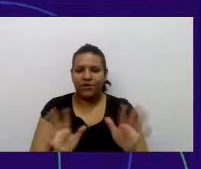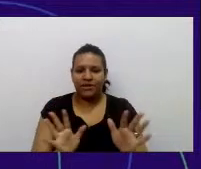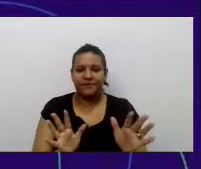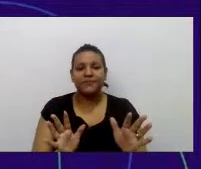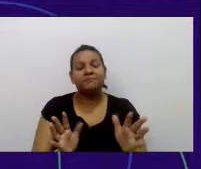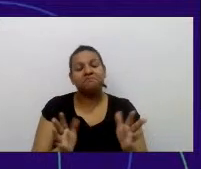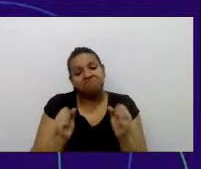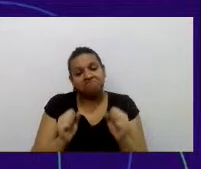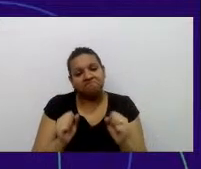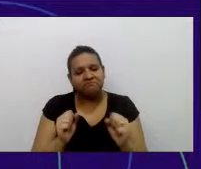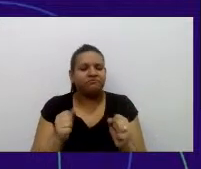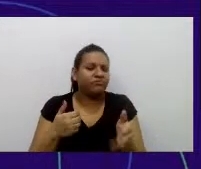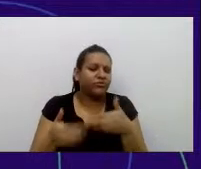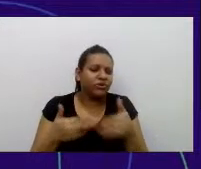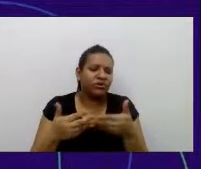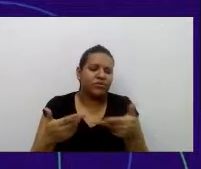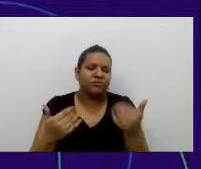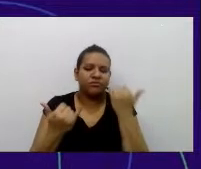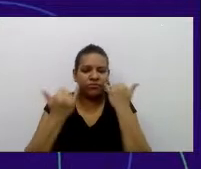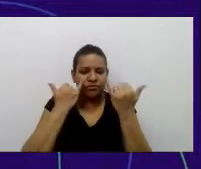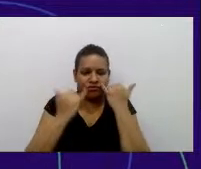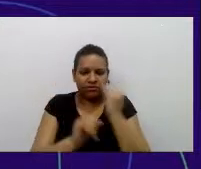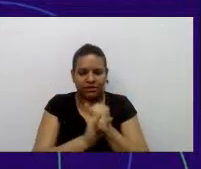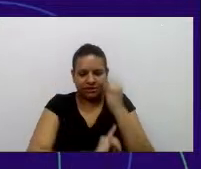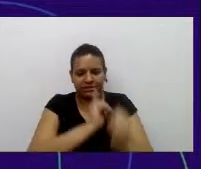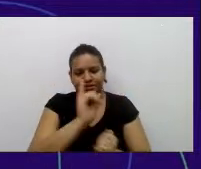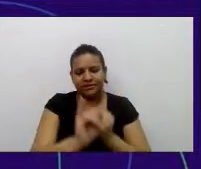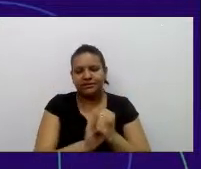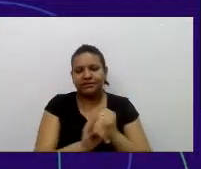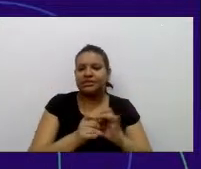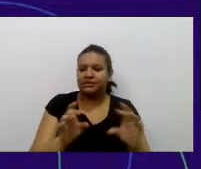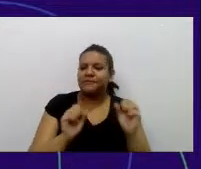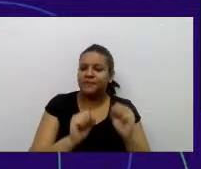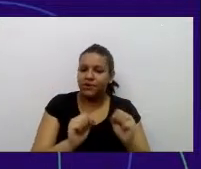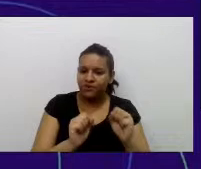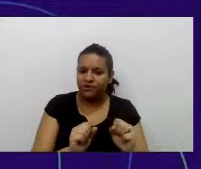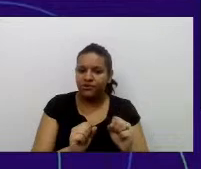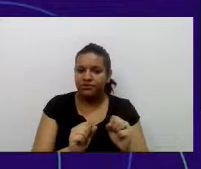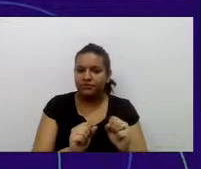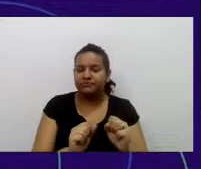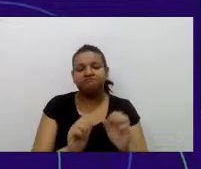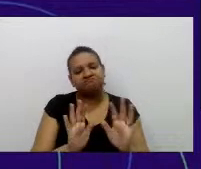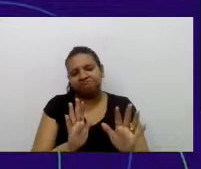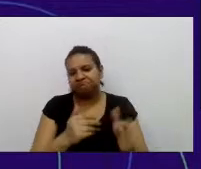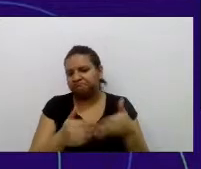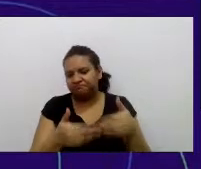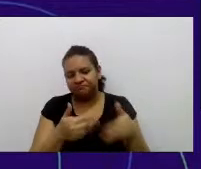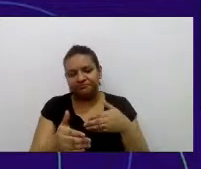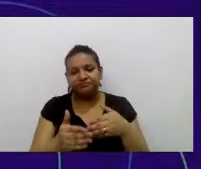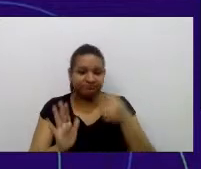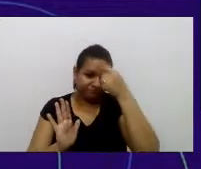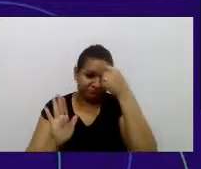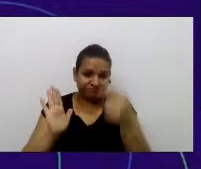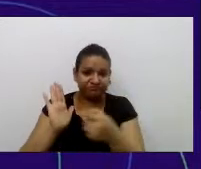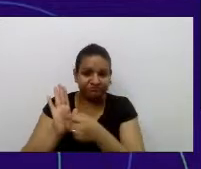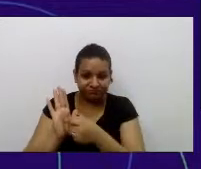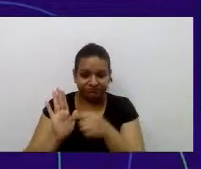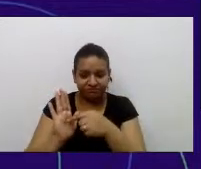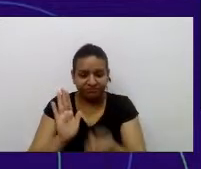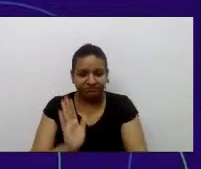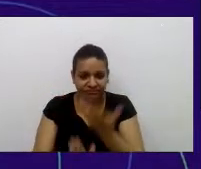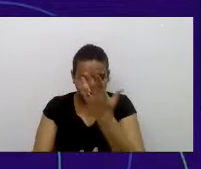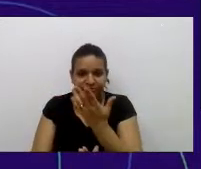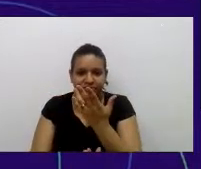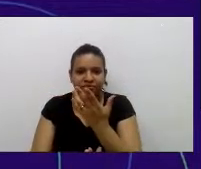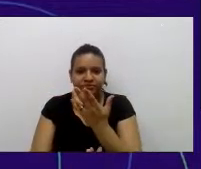the internet, on whatever is generated by AI, to use the information. So